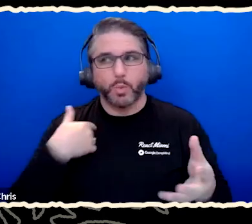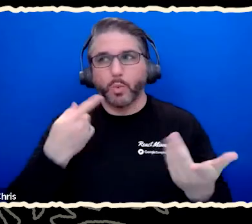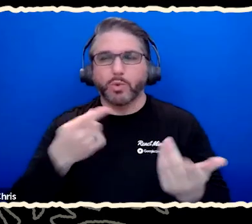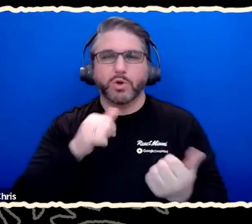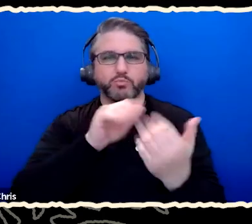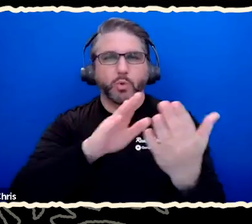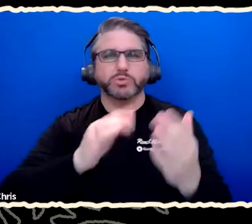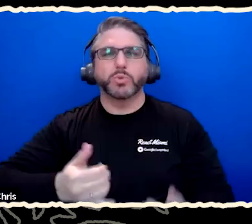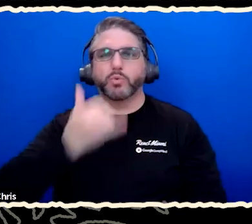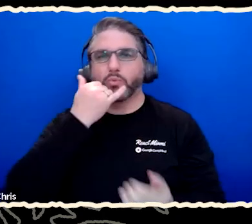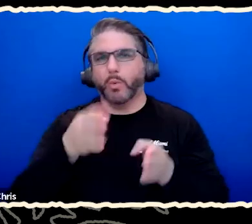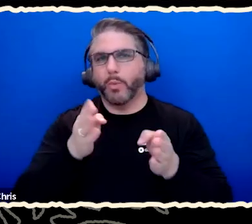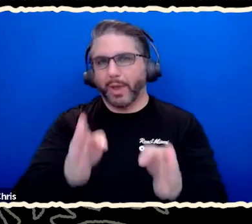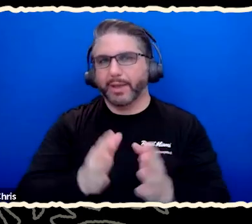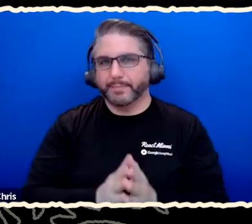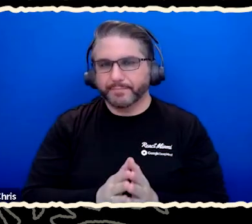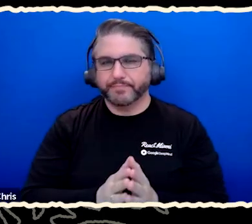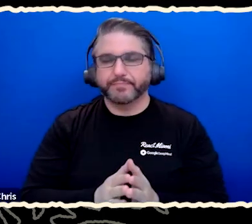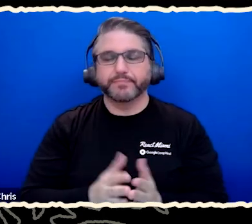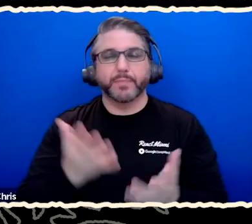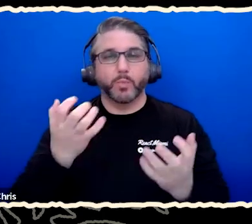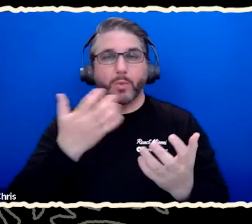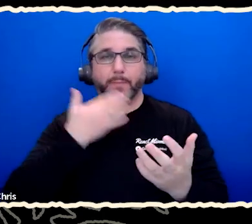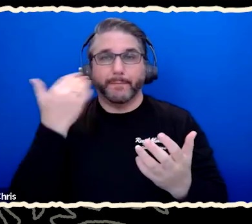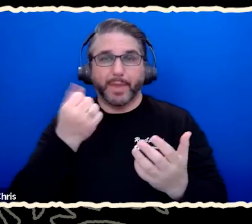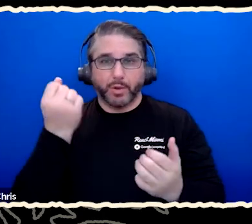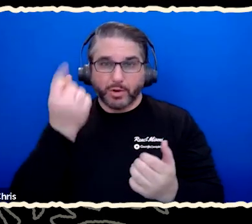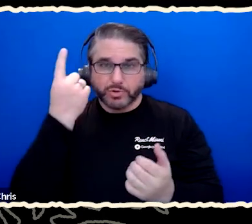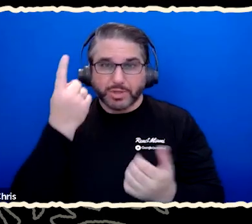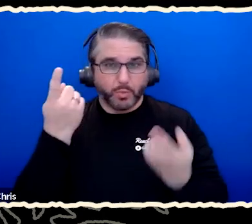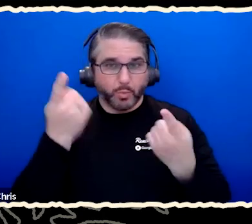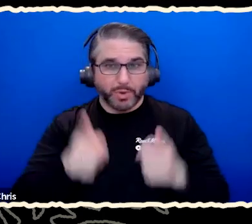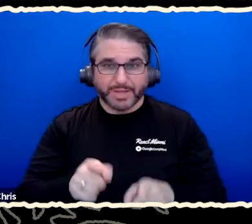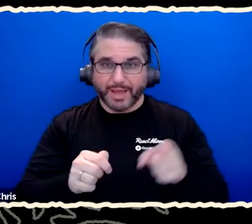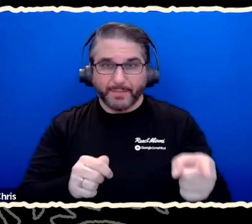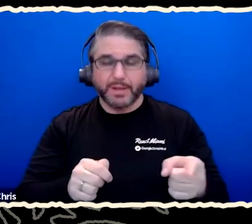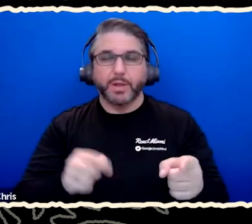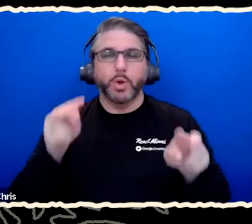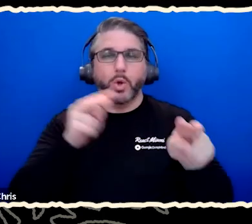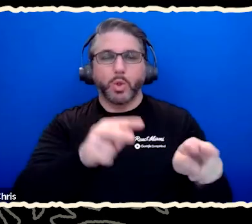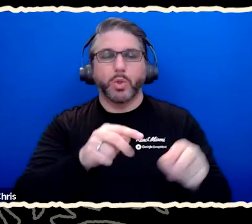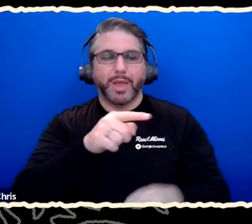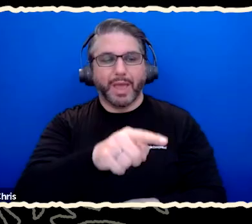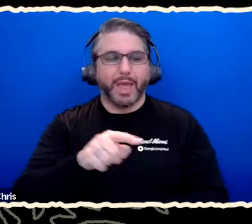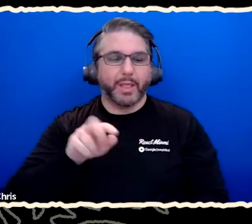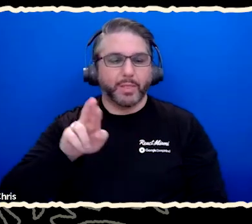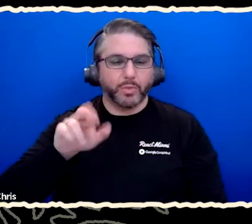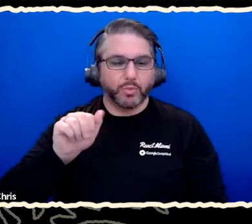way. To better understand what's happening here, let's look at the React render cycle.